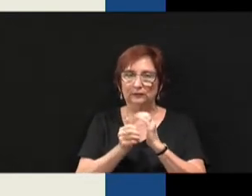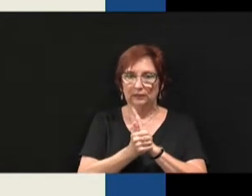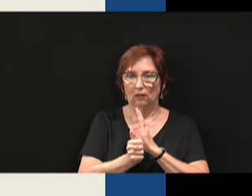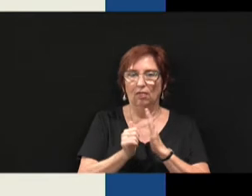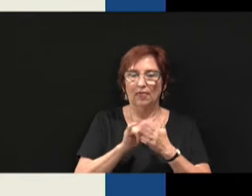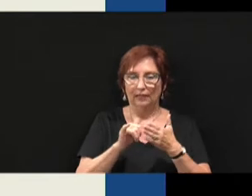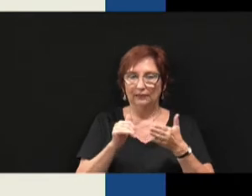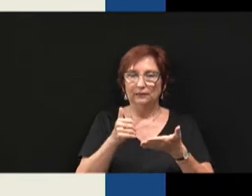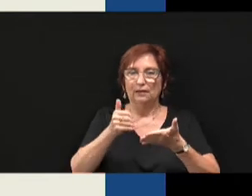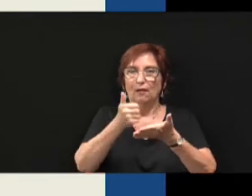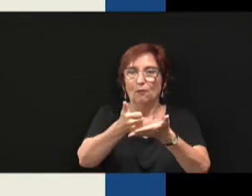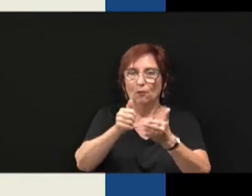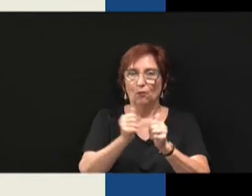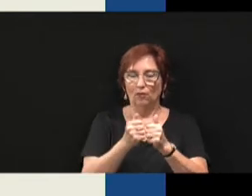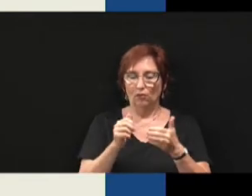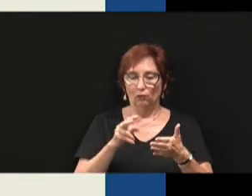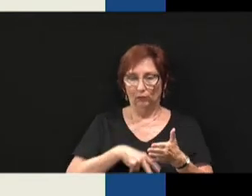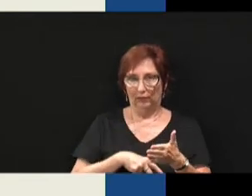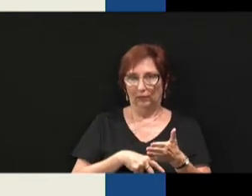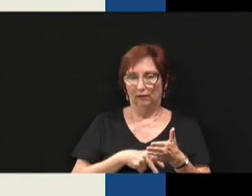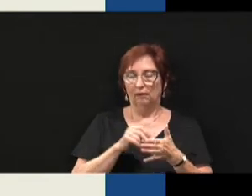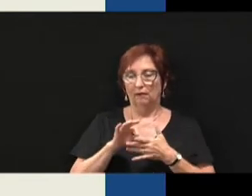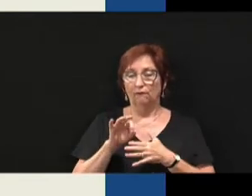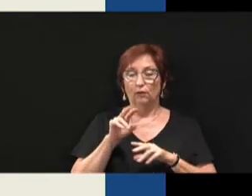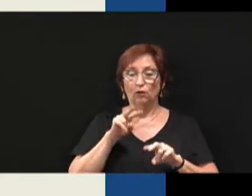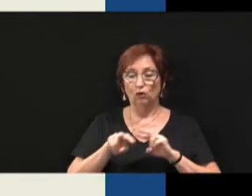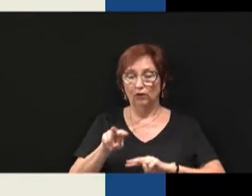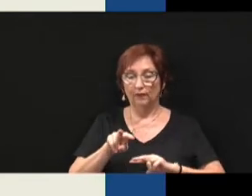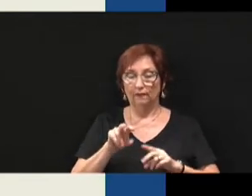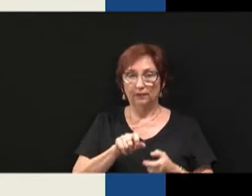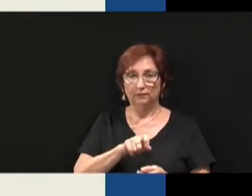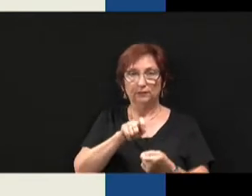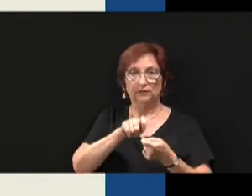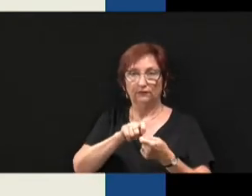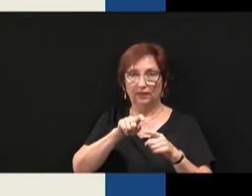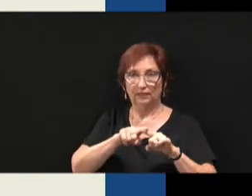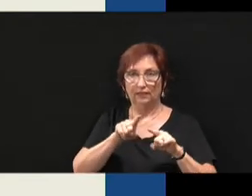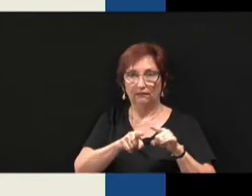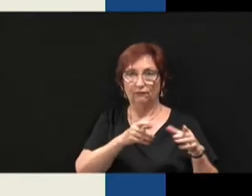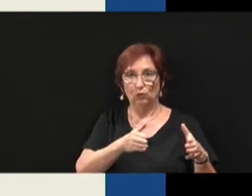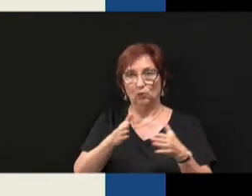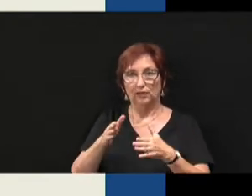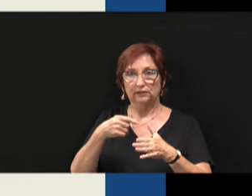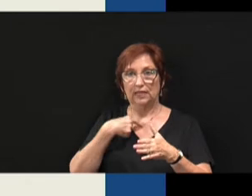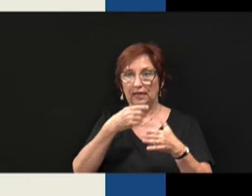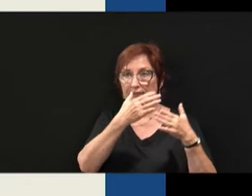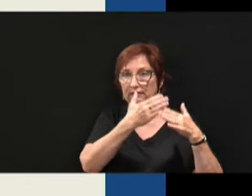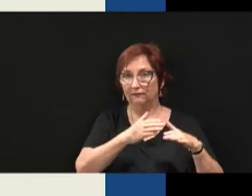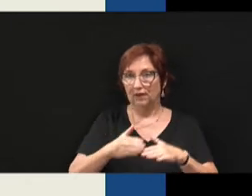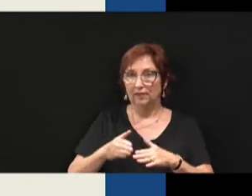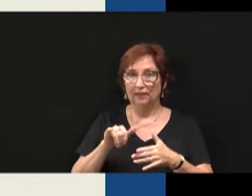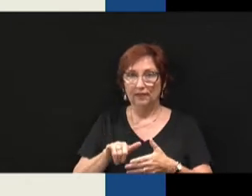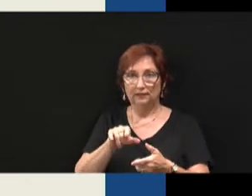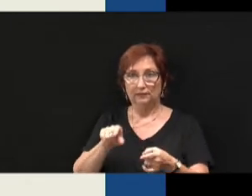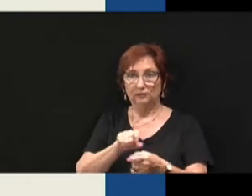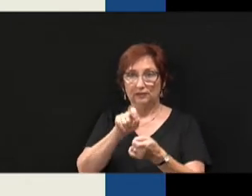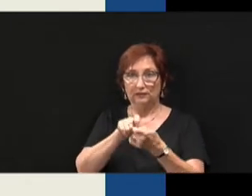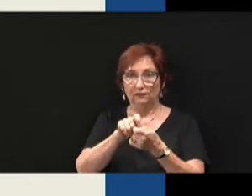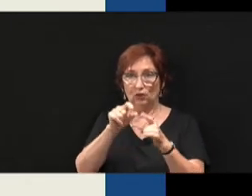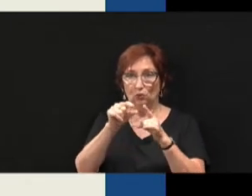reading. If we look at these particular ways that I broke these particular words